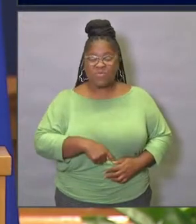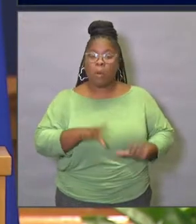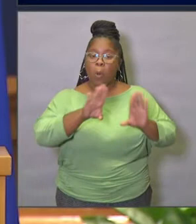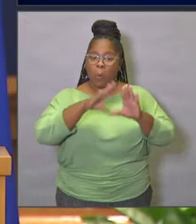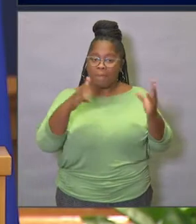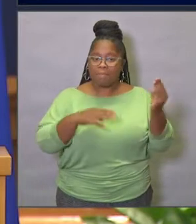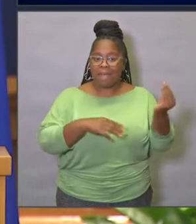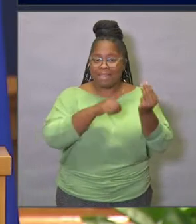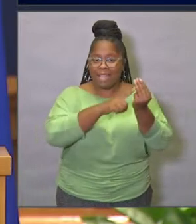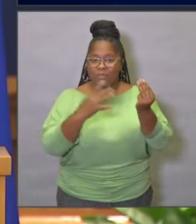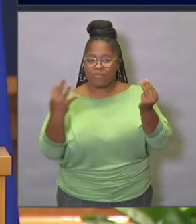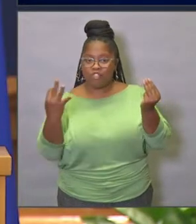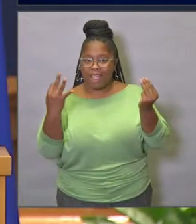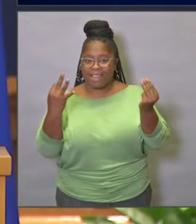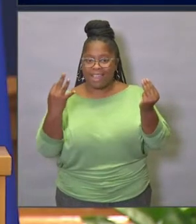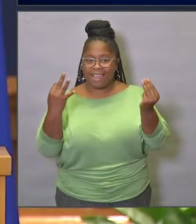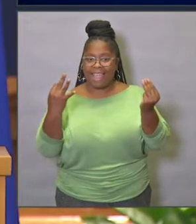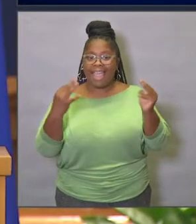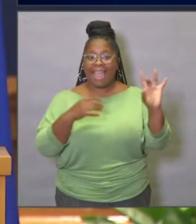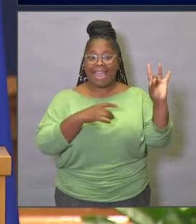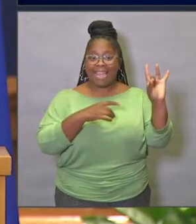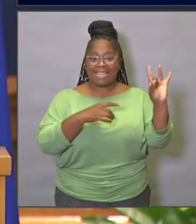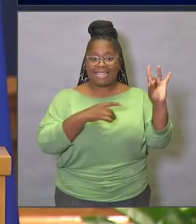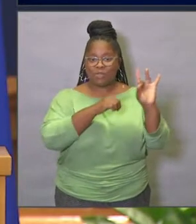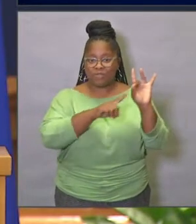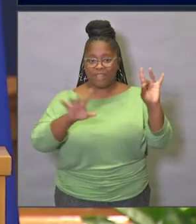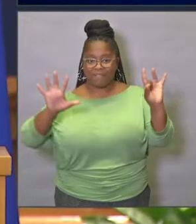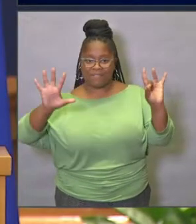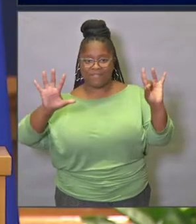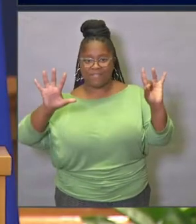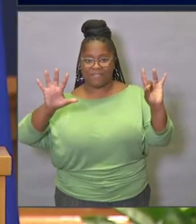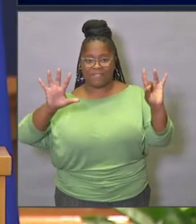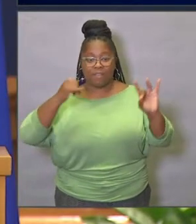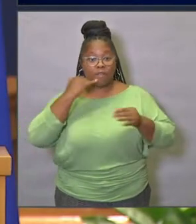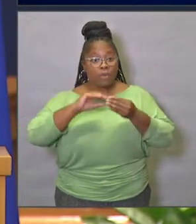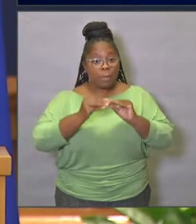through Friday between 8 and 5 p.m. And the number is